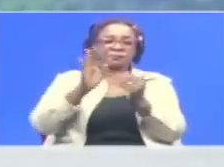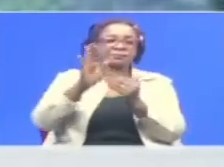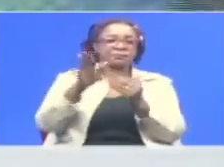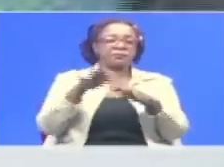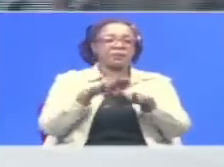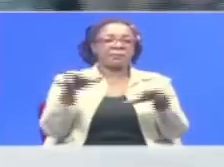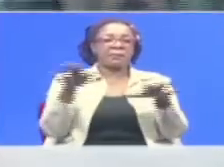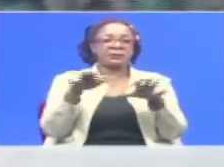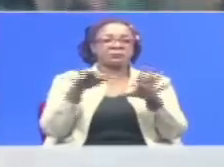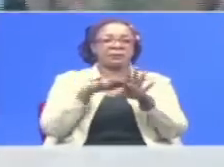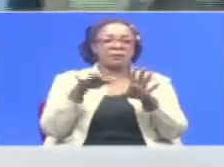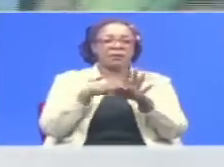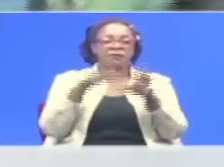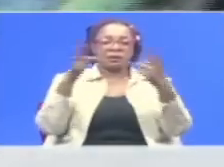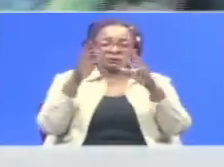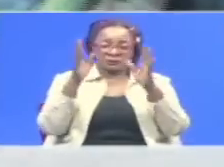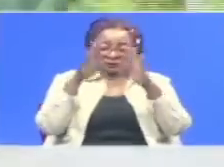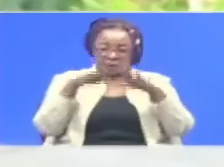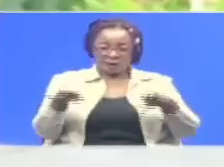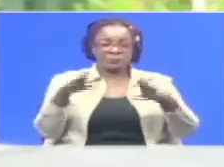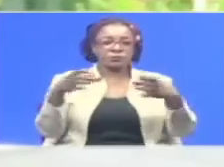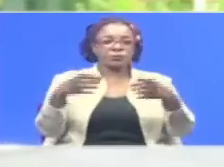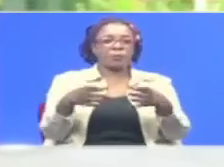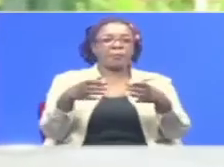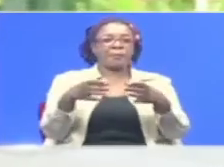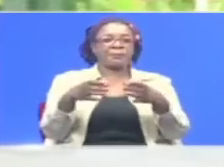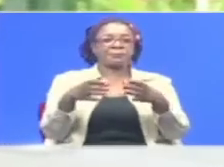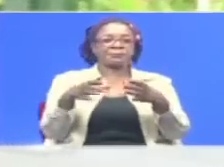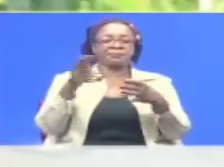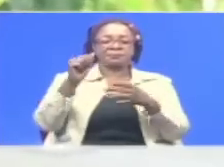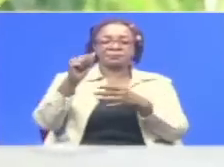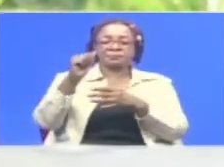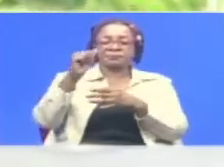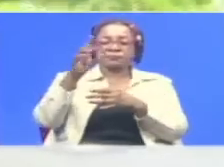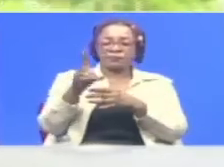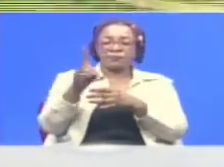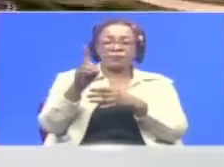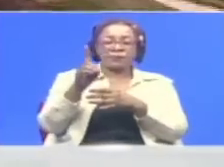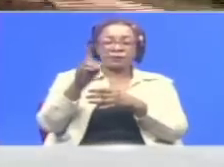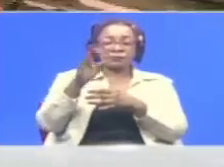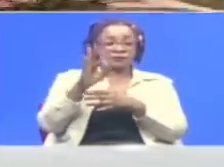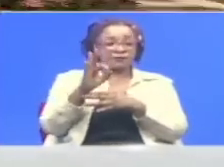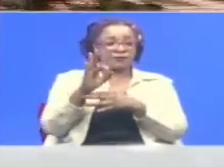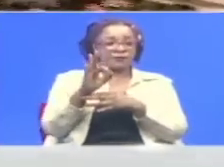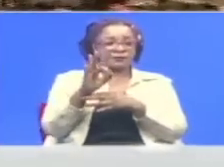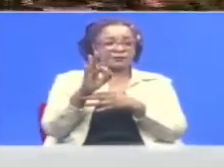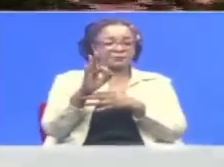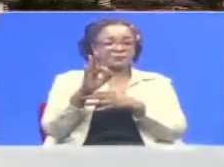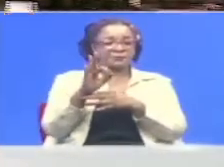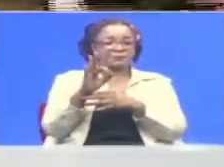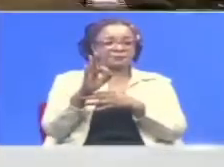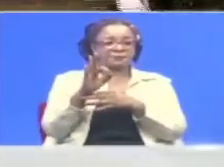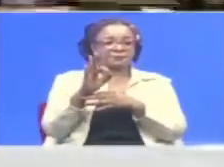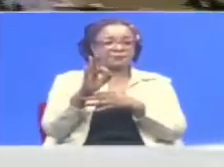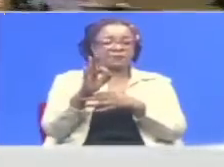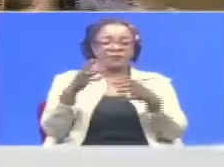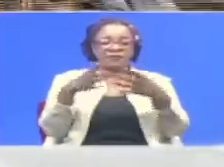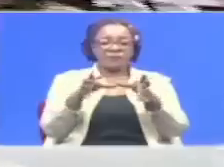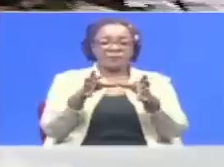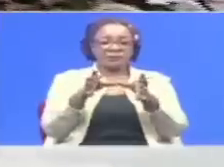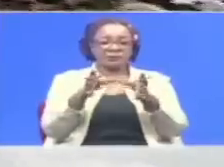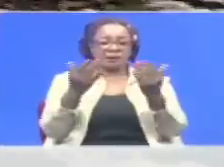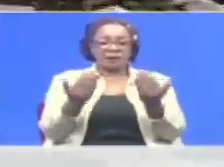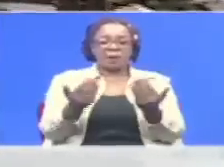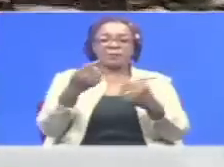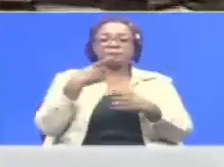an Islamist rebel group known as the Allied Democratic Forces, ADF. His family in the country